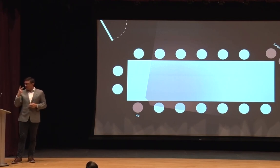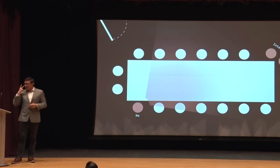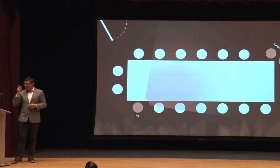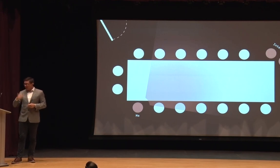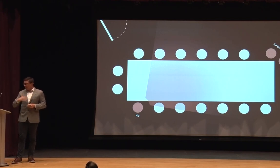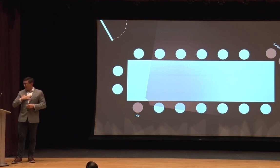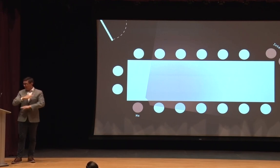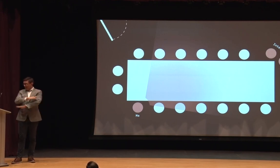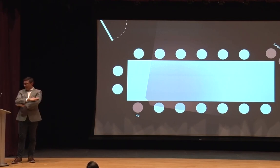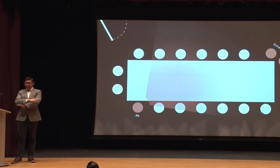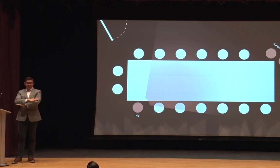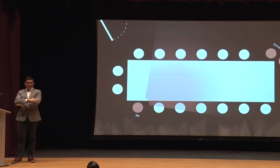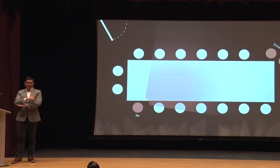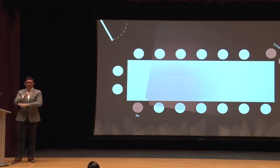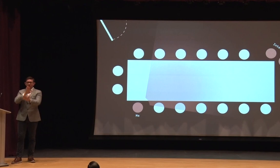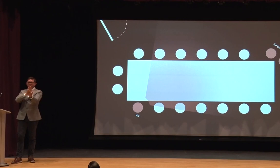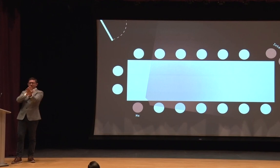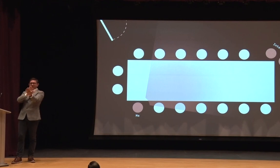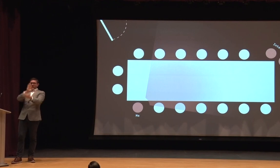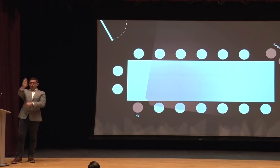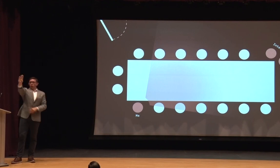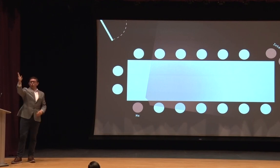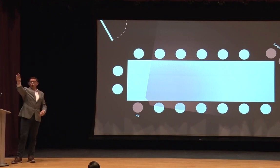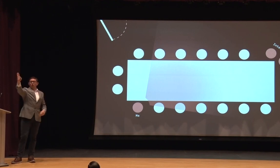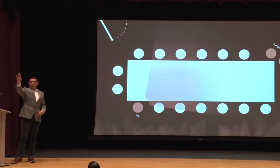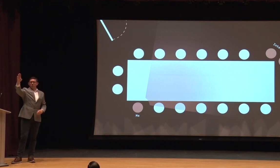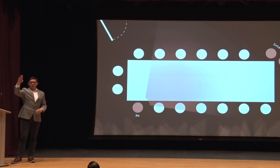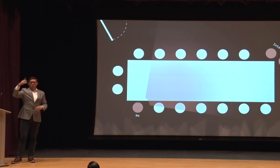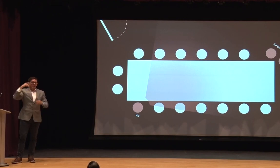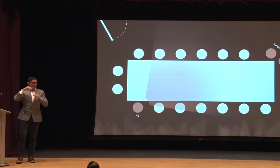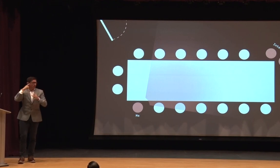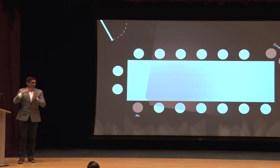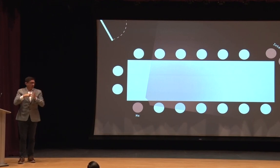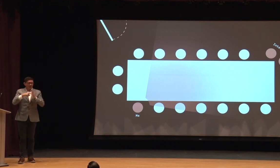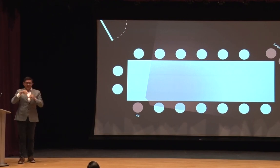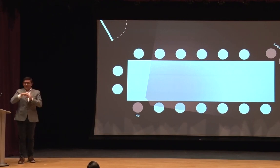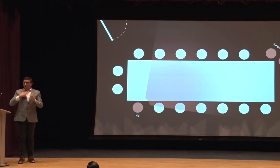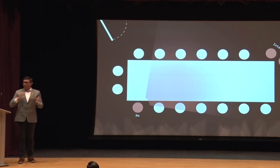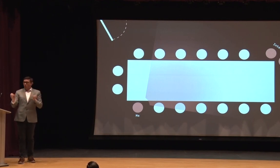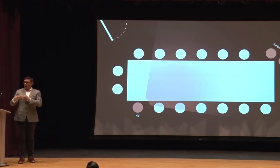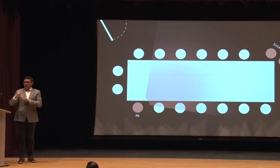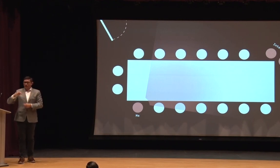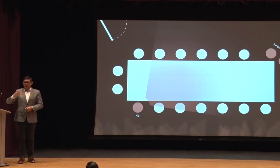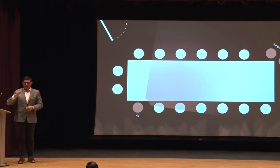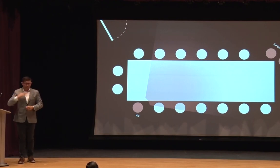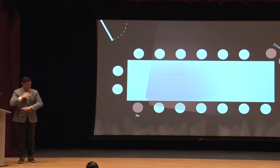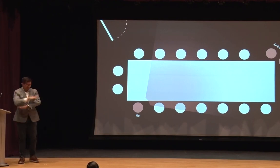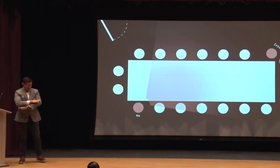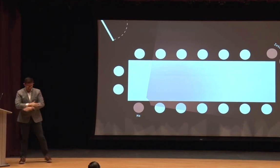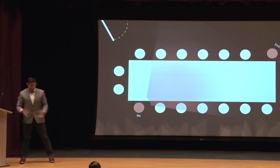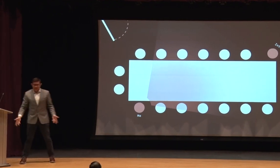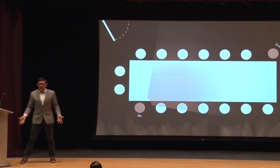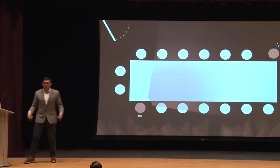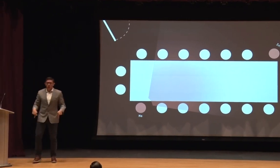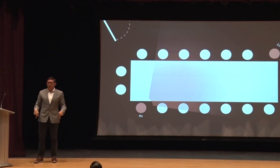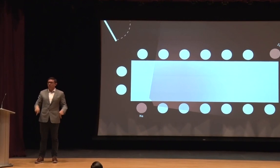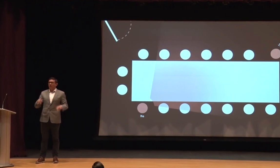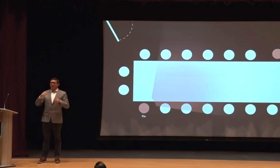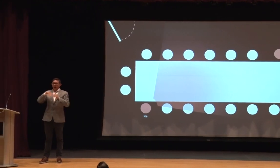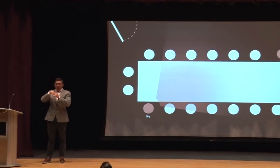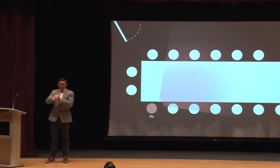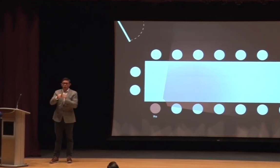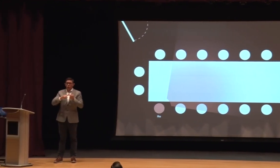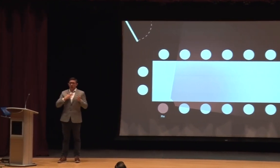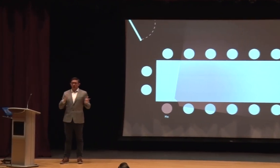proactive with that. Now, take for instance my office. If you were to walk in, you would notice that when you first walk into my office, I'm just kind of